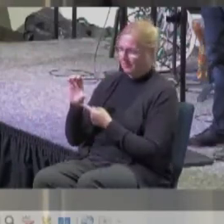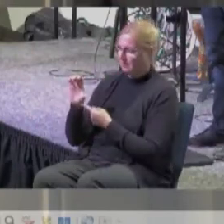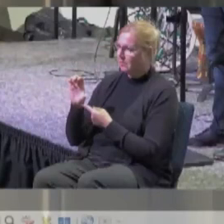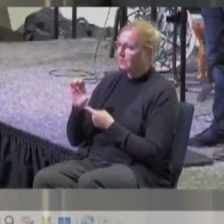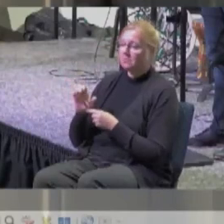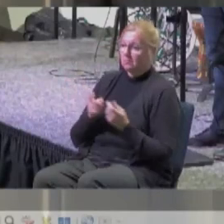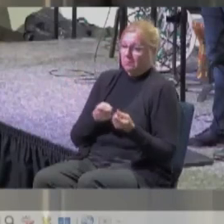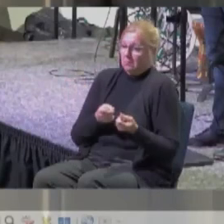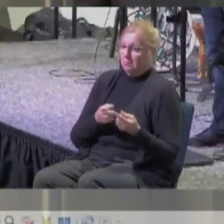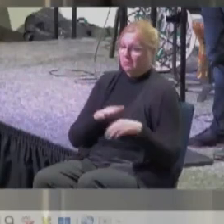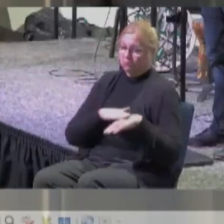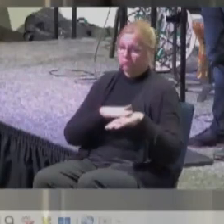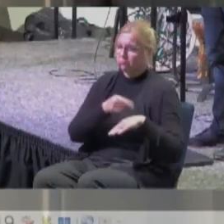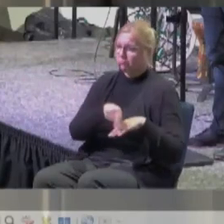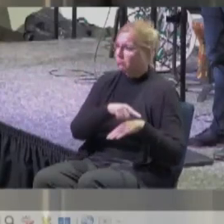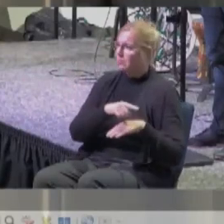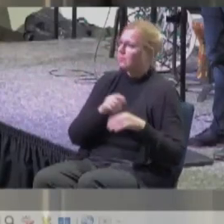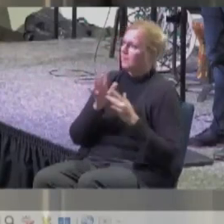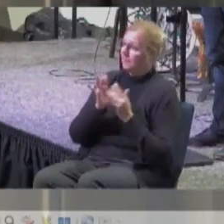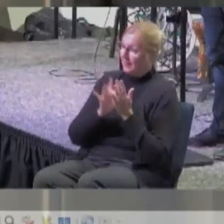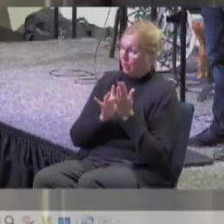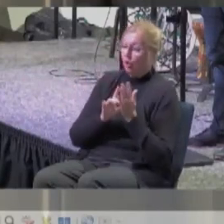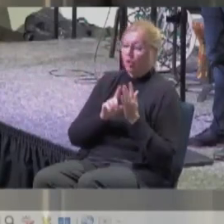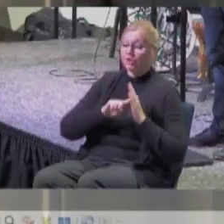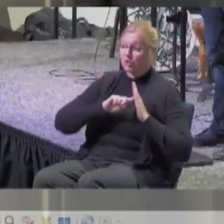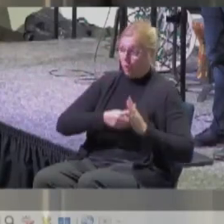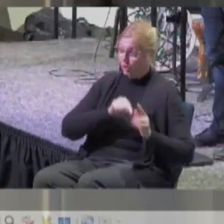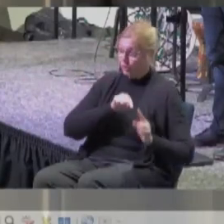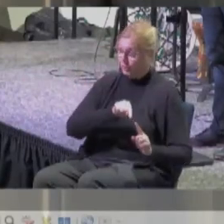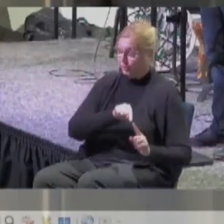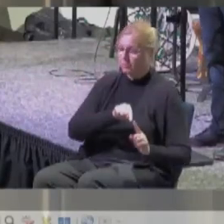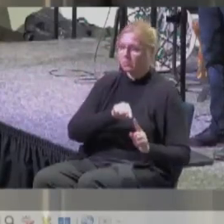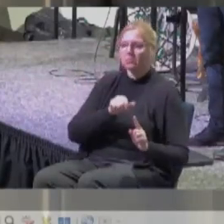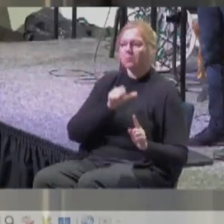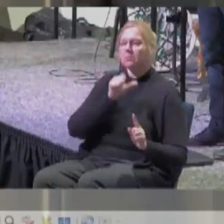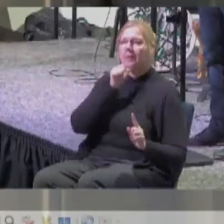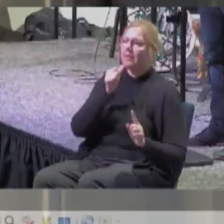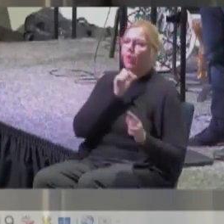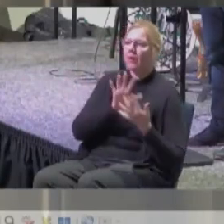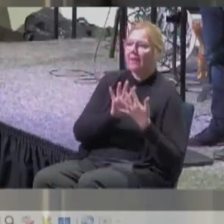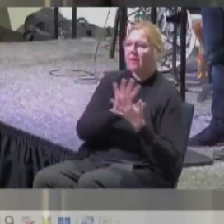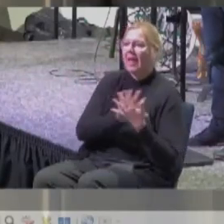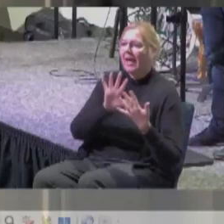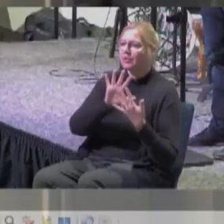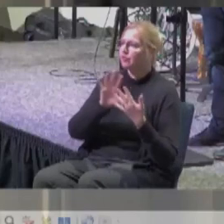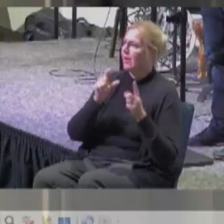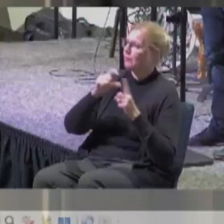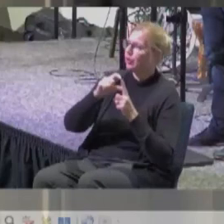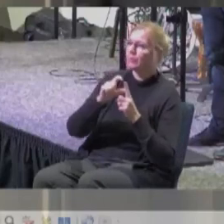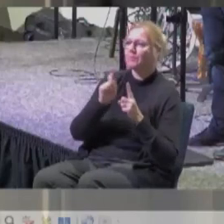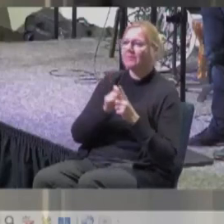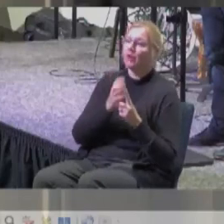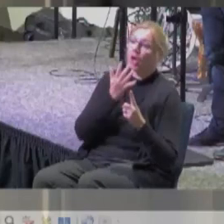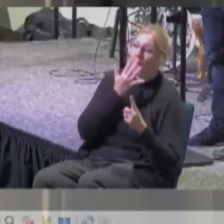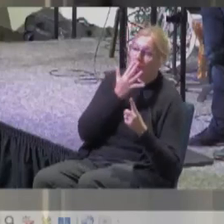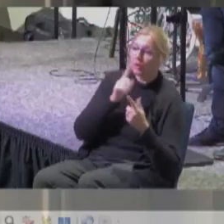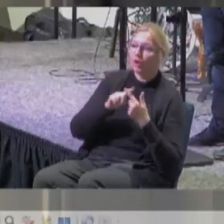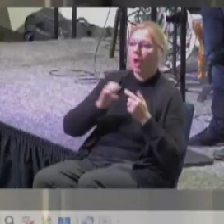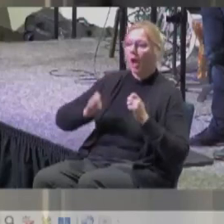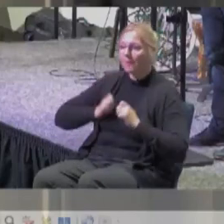Many receptor languages, like biblical source languages, may not have an abstract term for color or emotion or